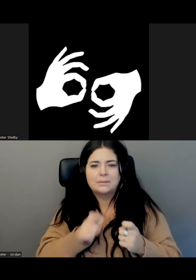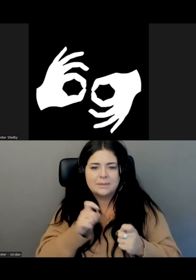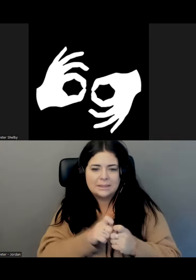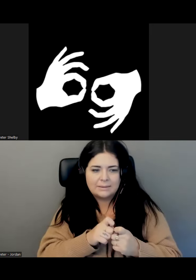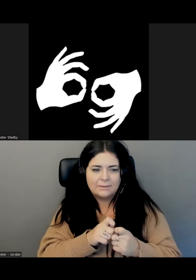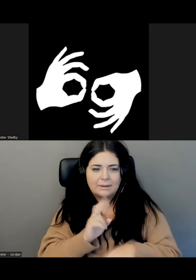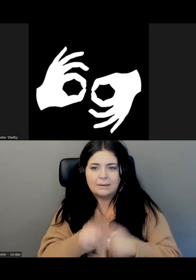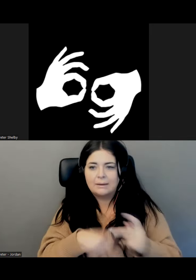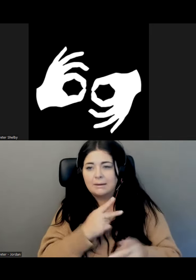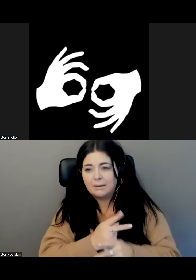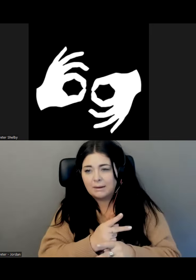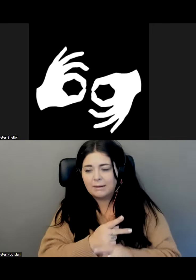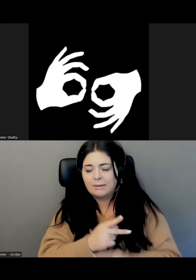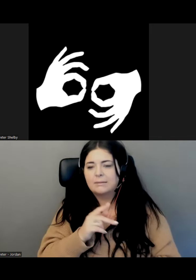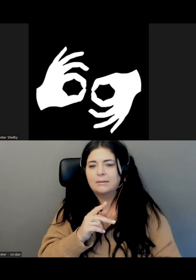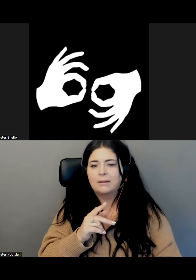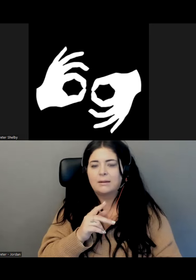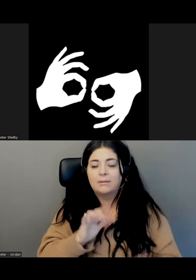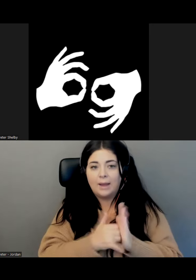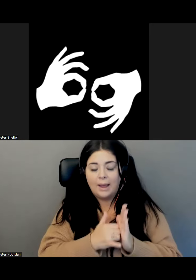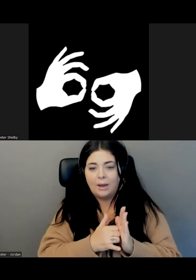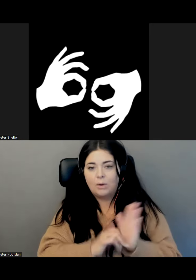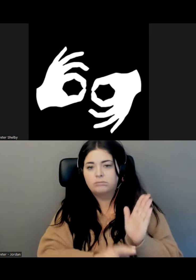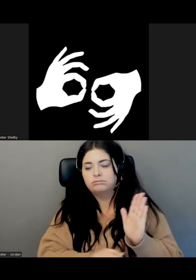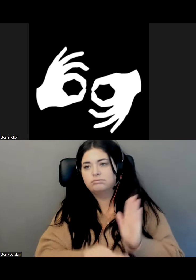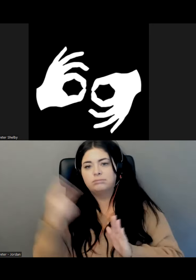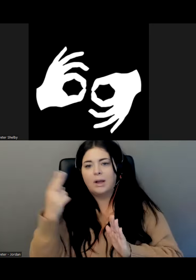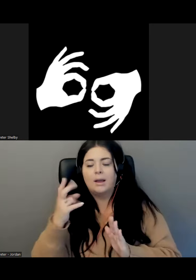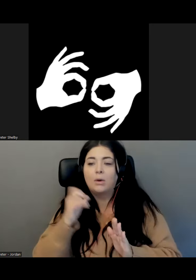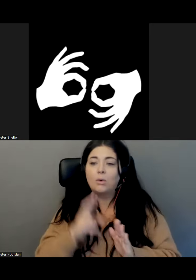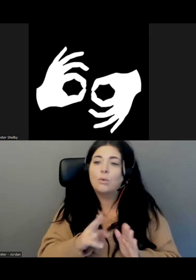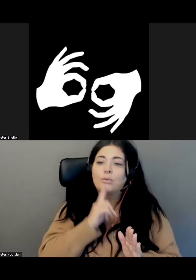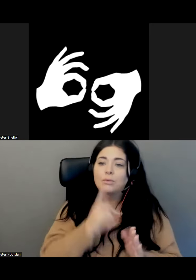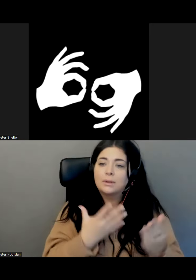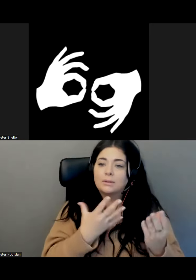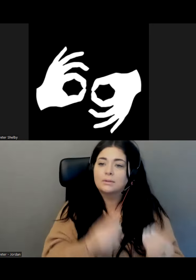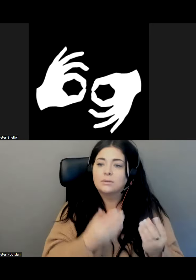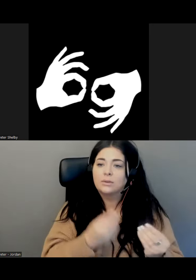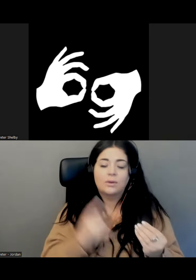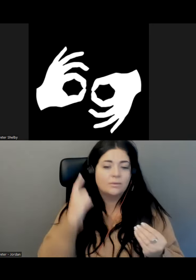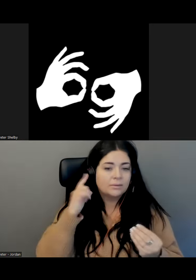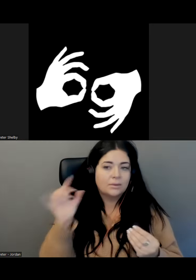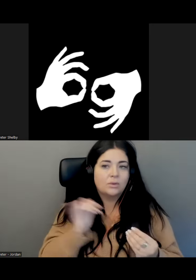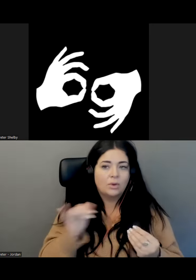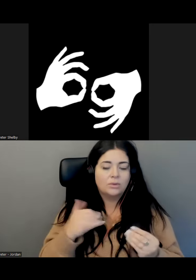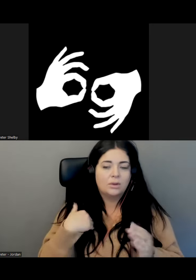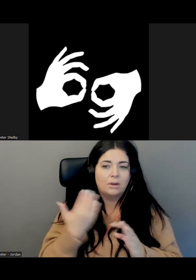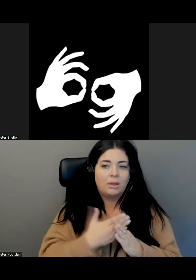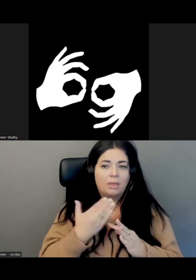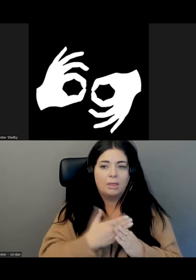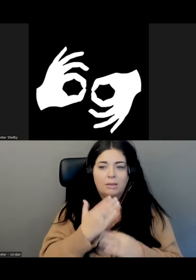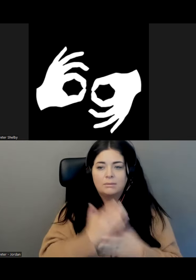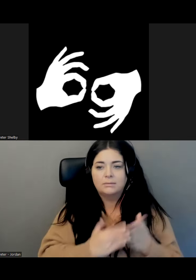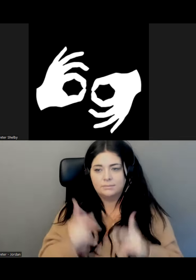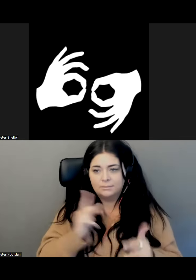of sound, or even specific soft sounds might be bothersome to some people. So that's something that we can help